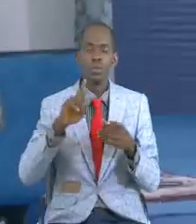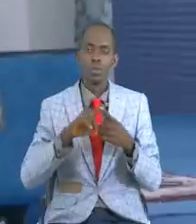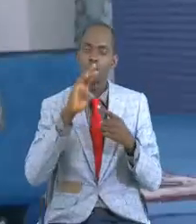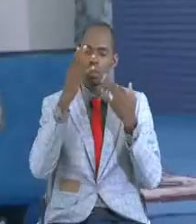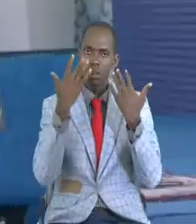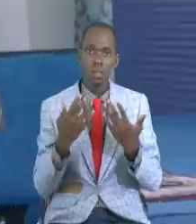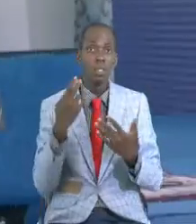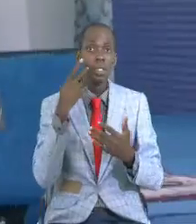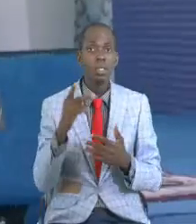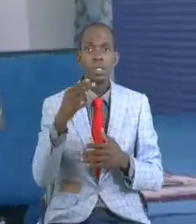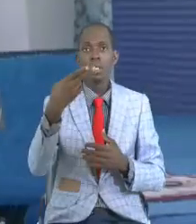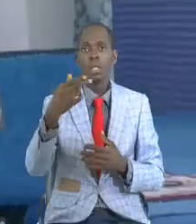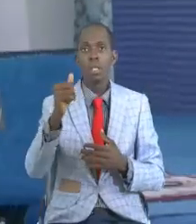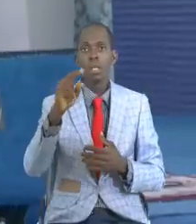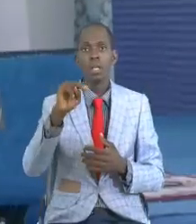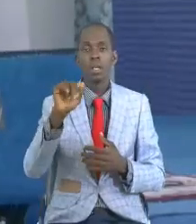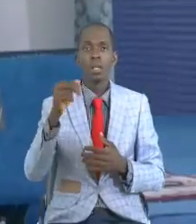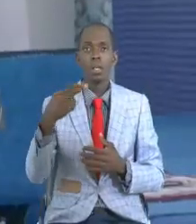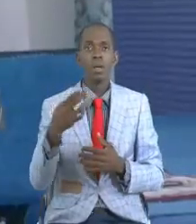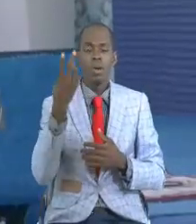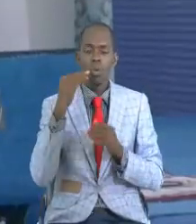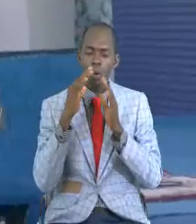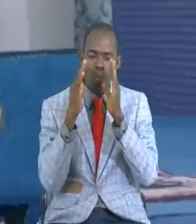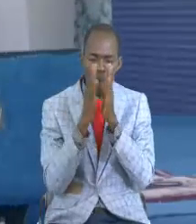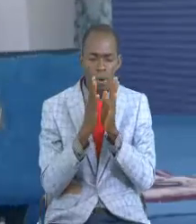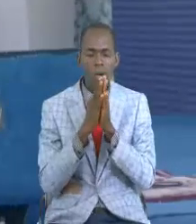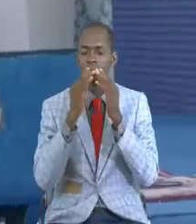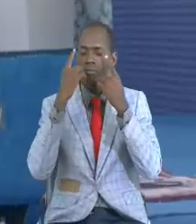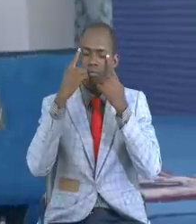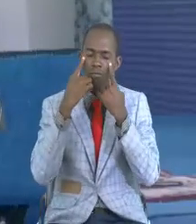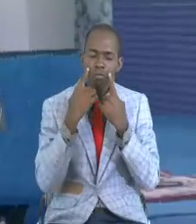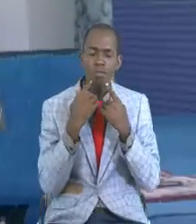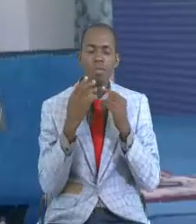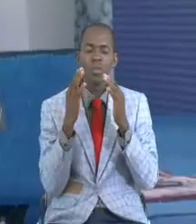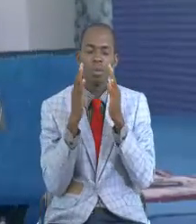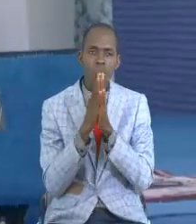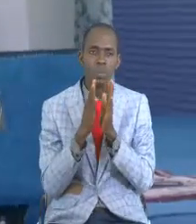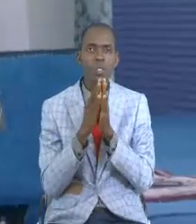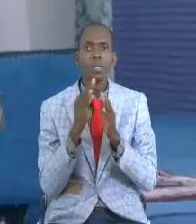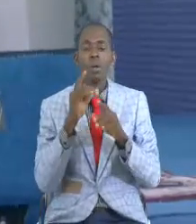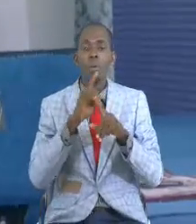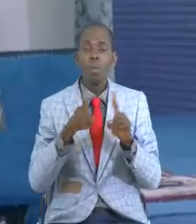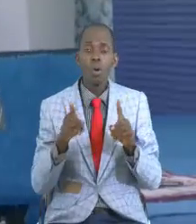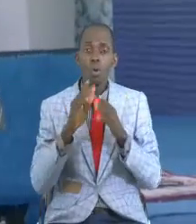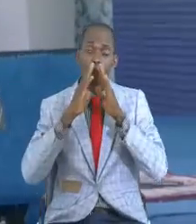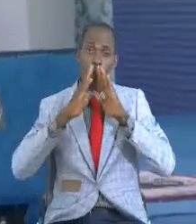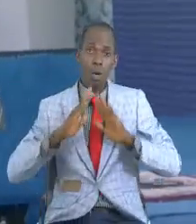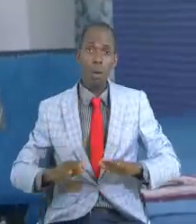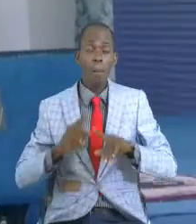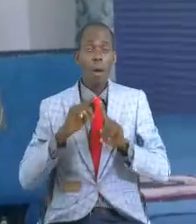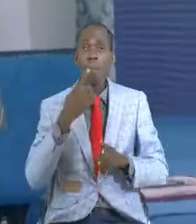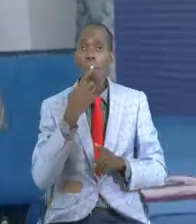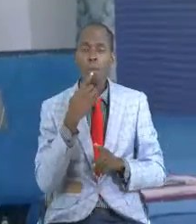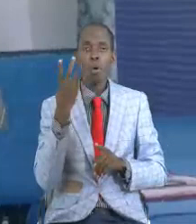and i was crying i'm praying quite equally but her mouth was moving and